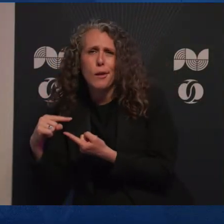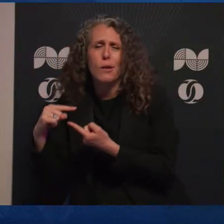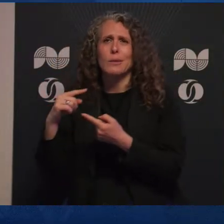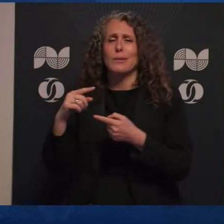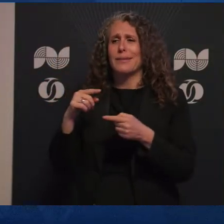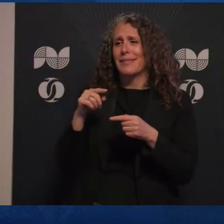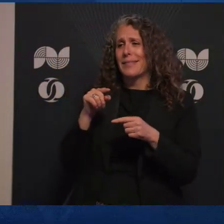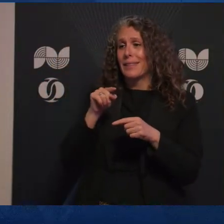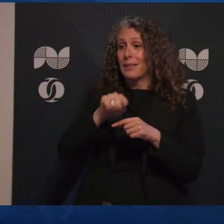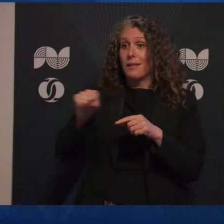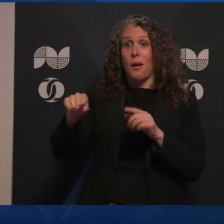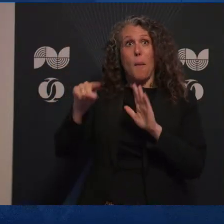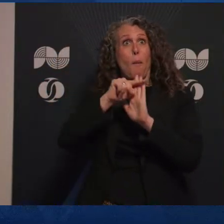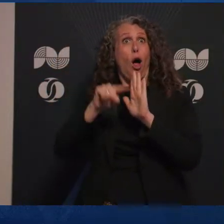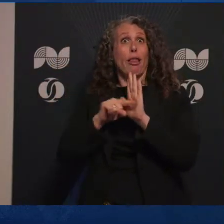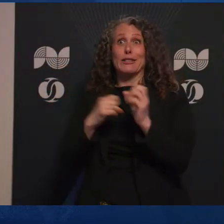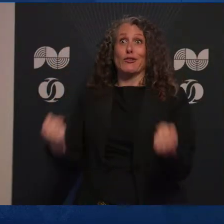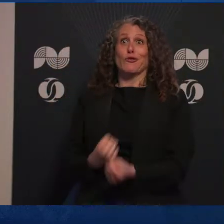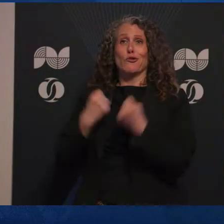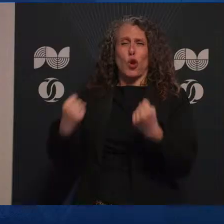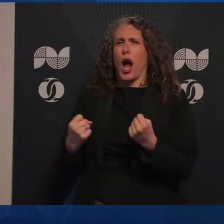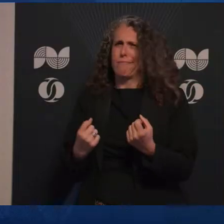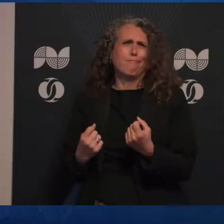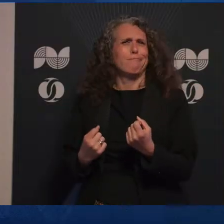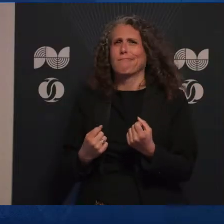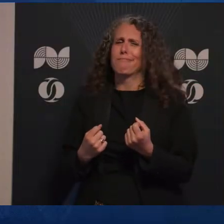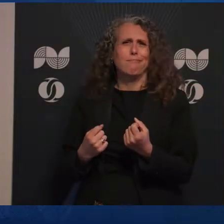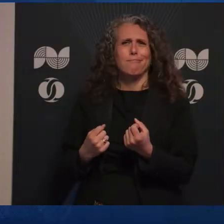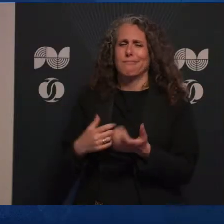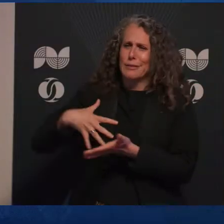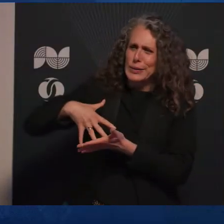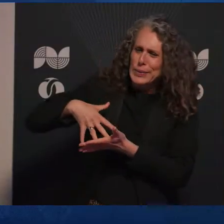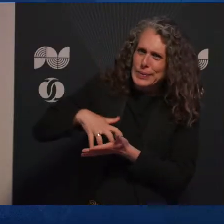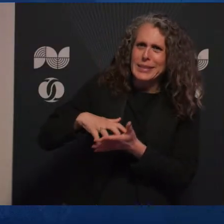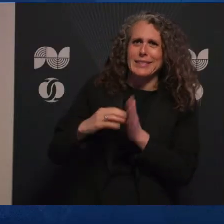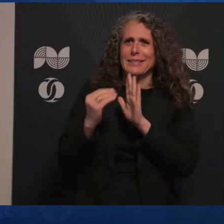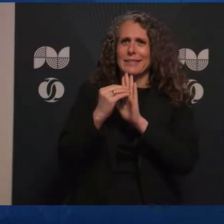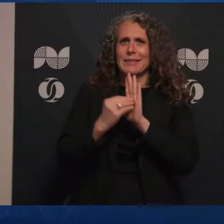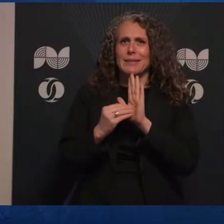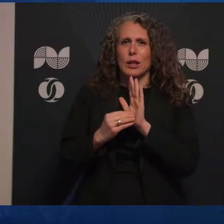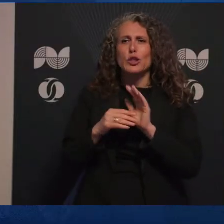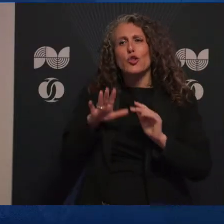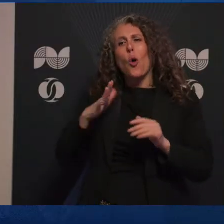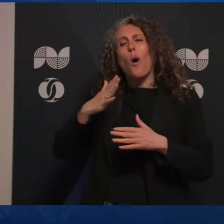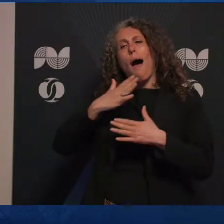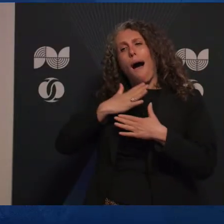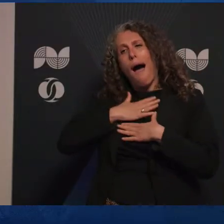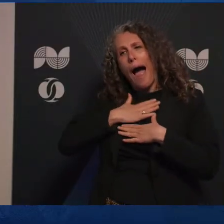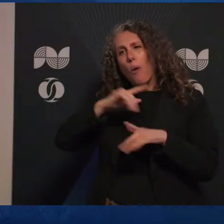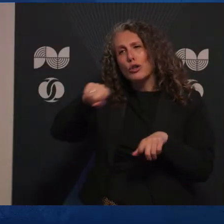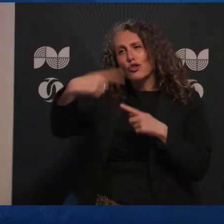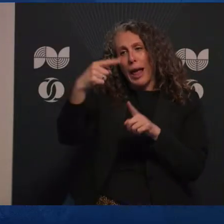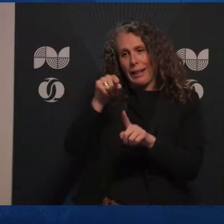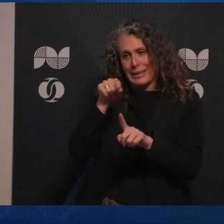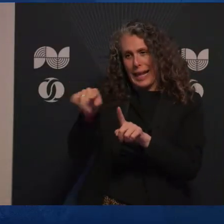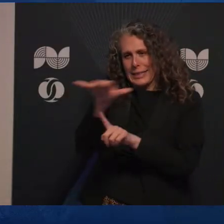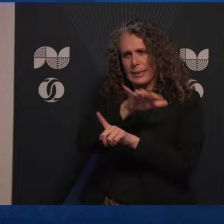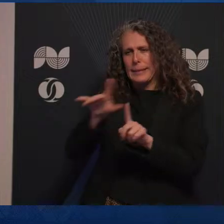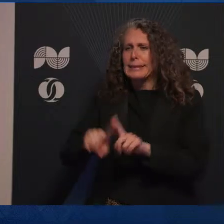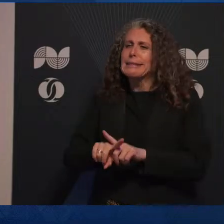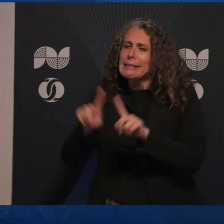well-articulated industrial policies. So it's a different kind of set of challenges that we face in those markets. Okay, thank